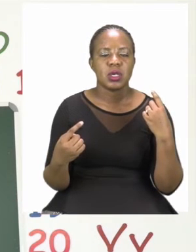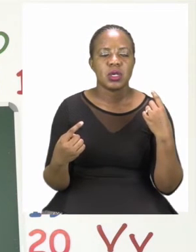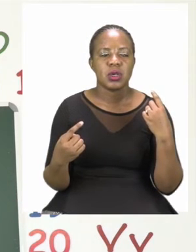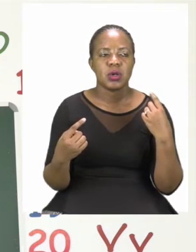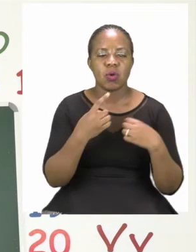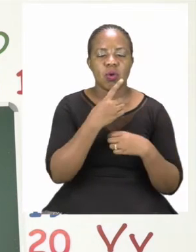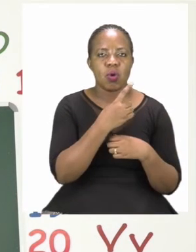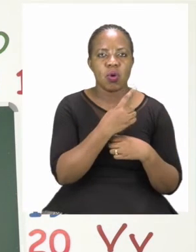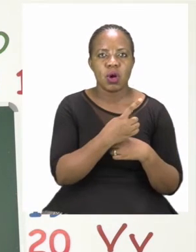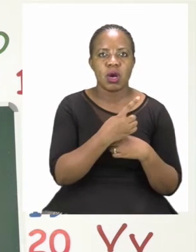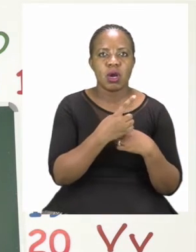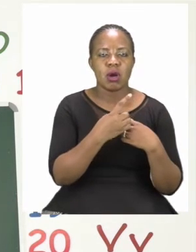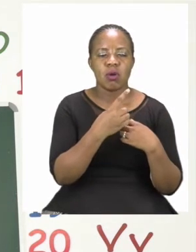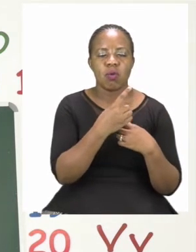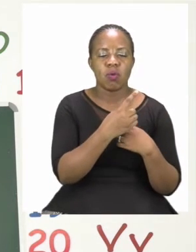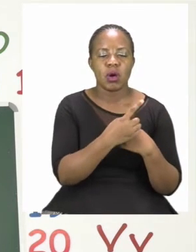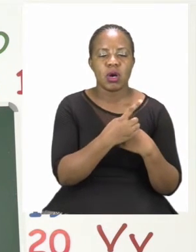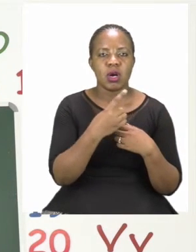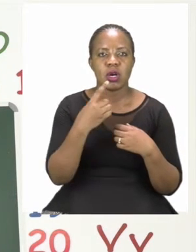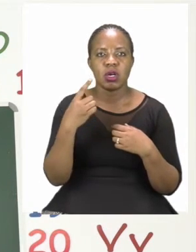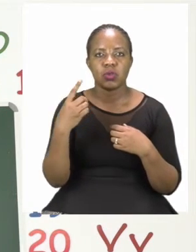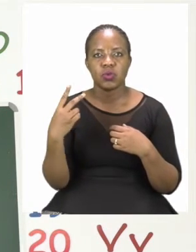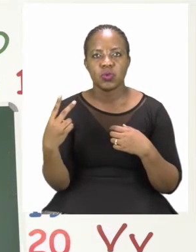4, 5,